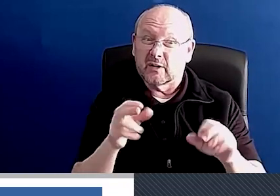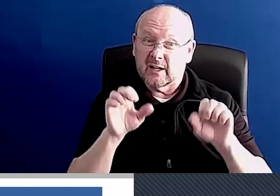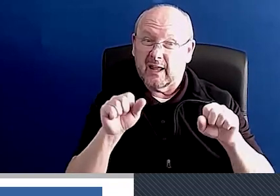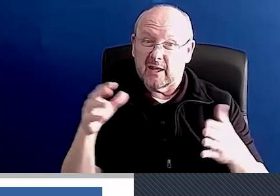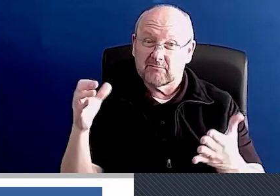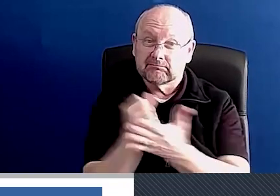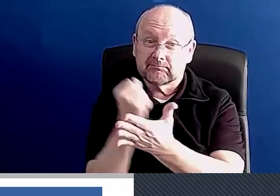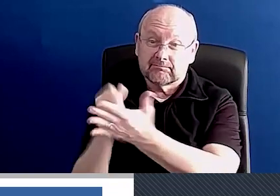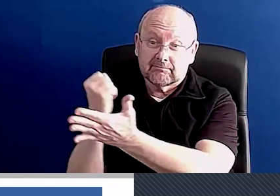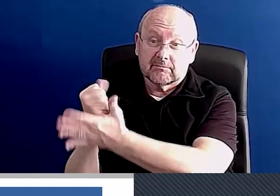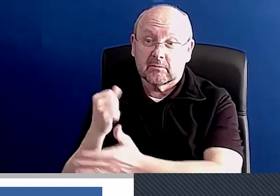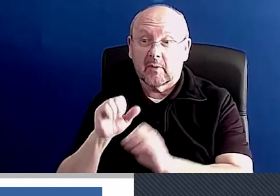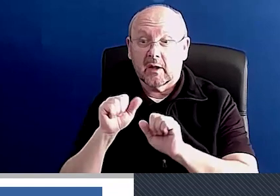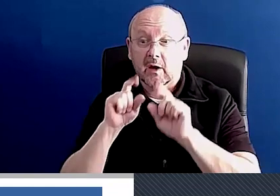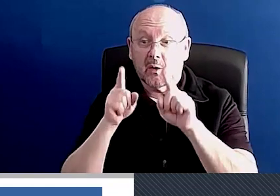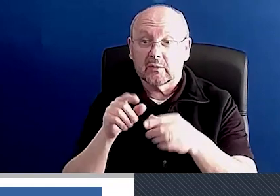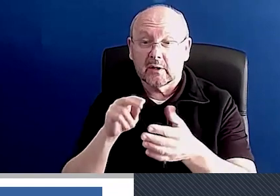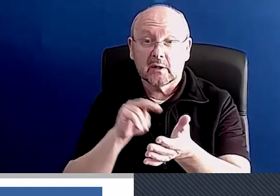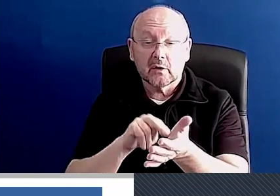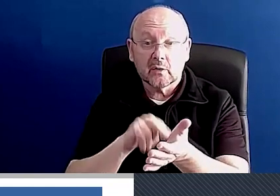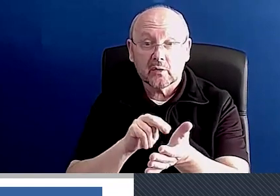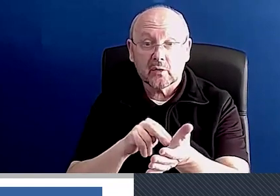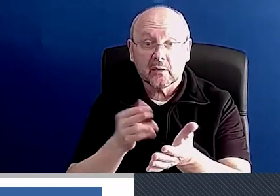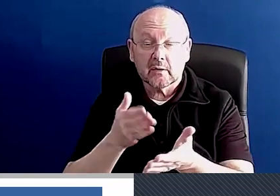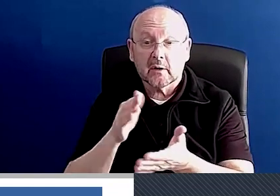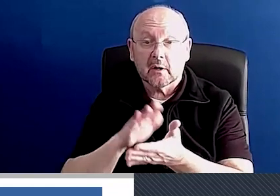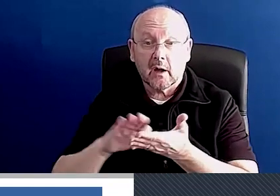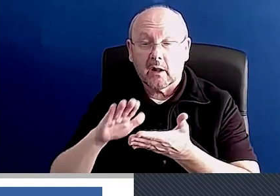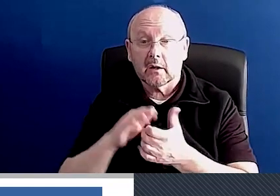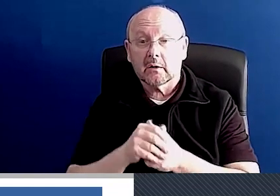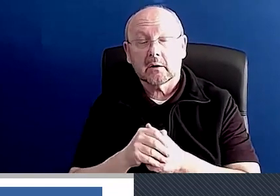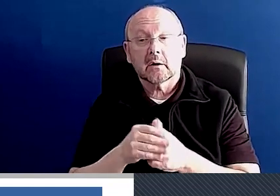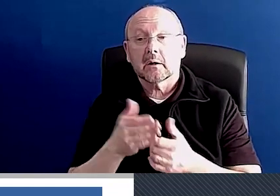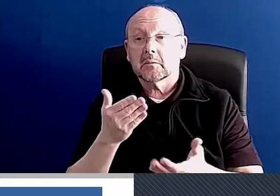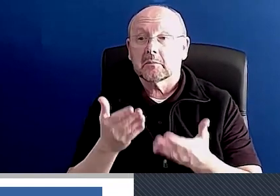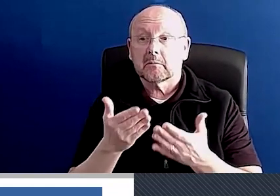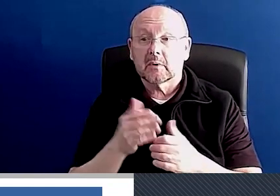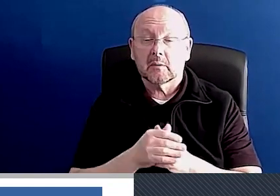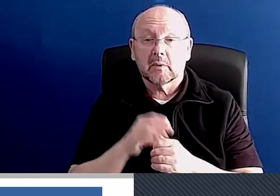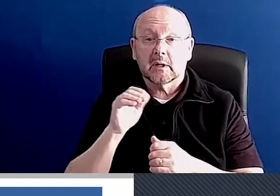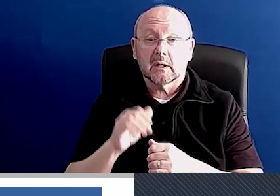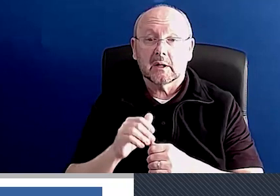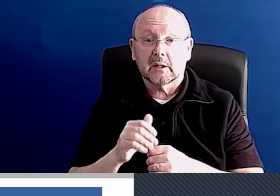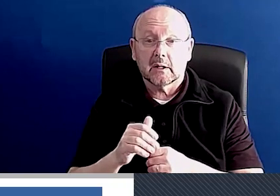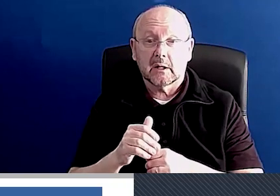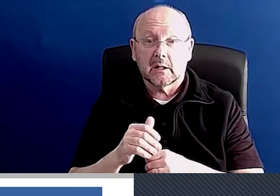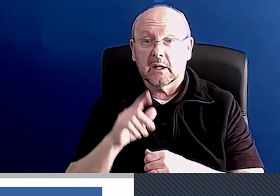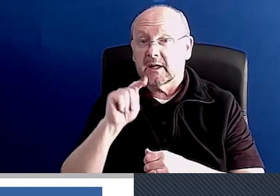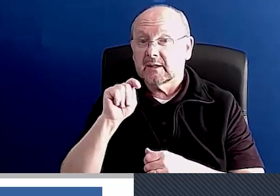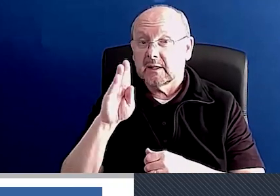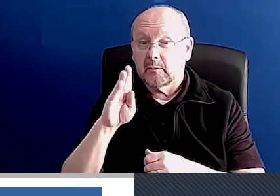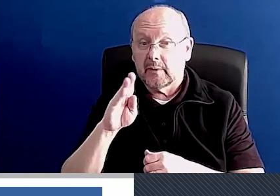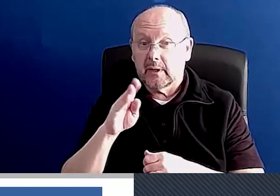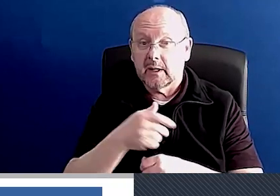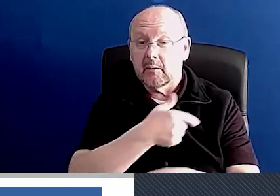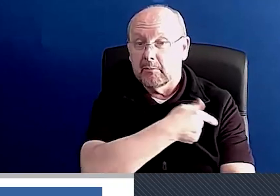can go see the nurse on campus. If they need to get, their TB screening done, they can go and do that down